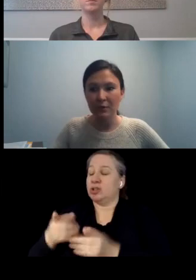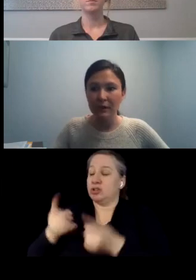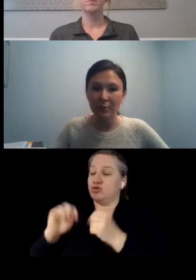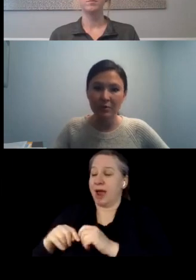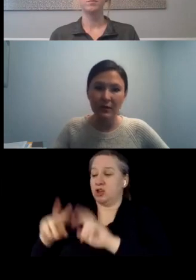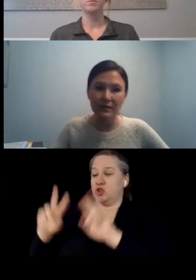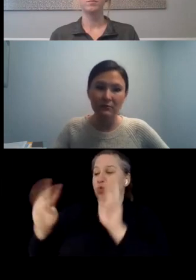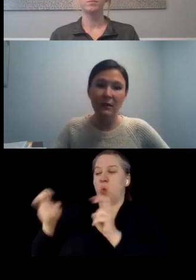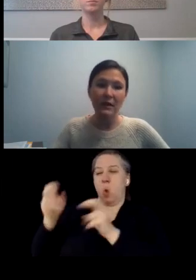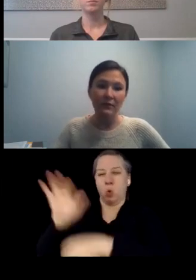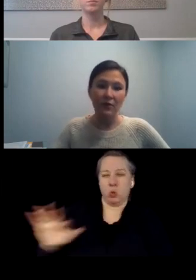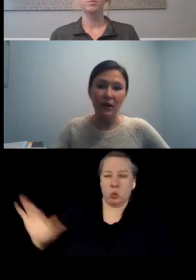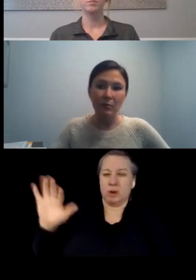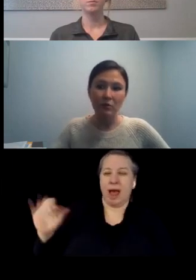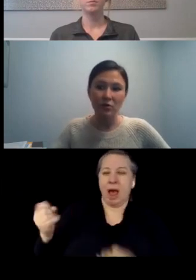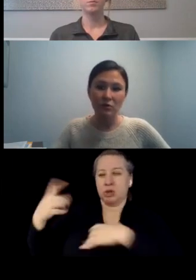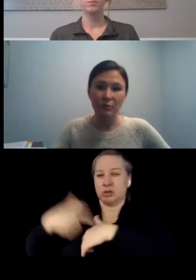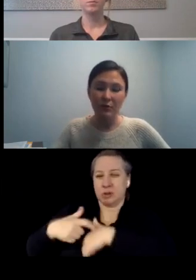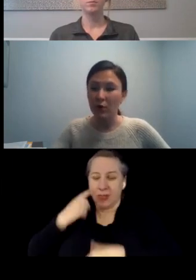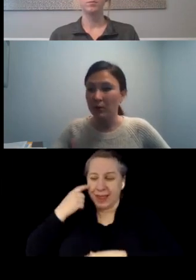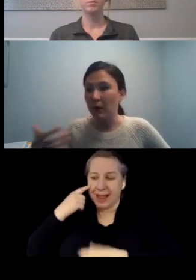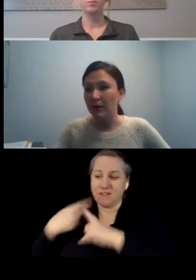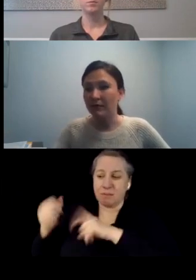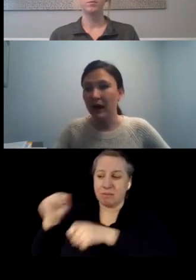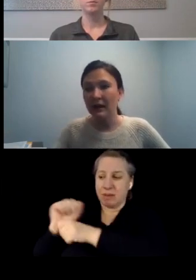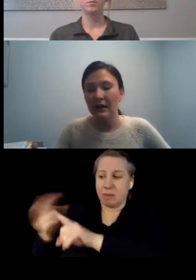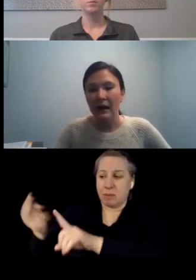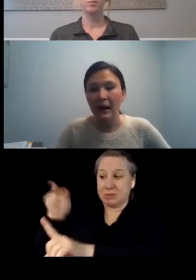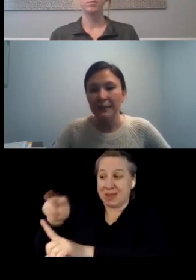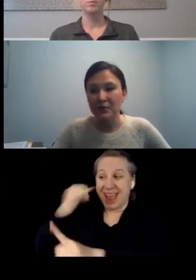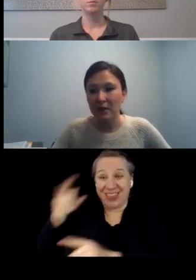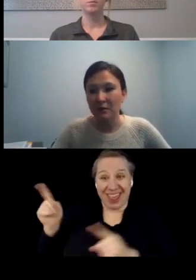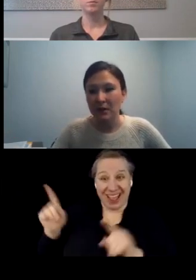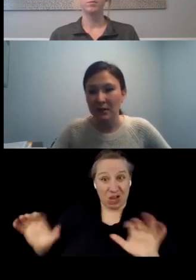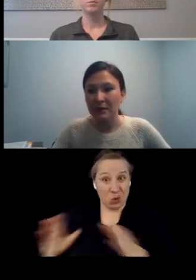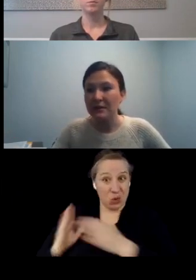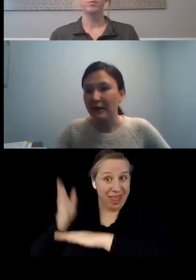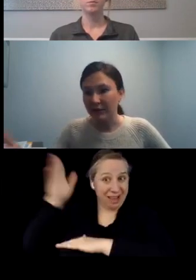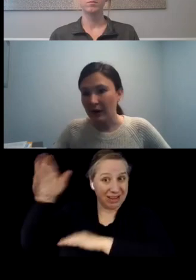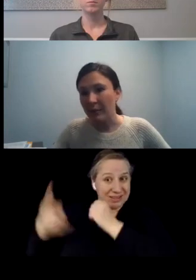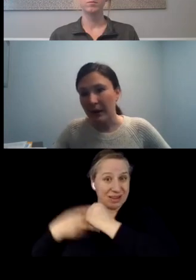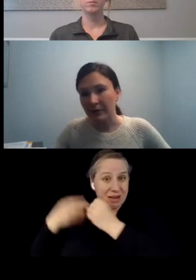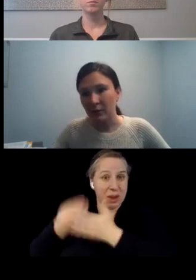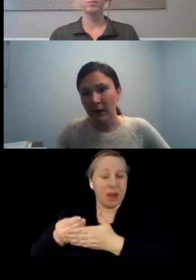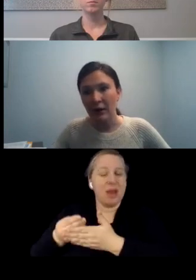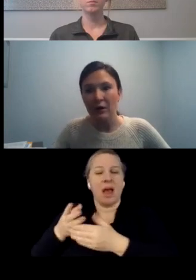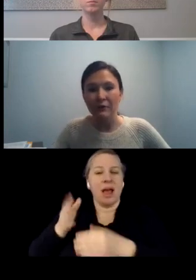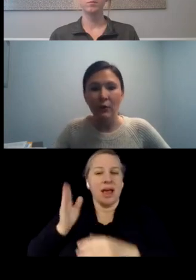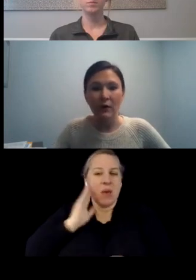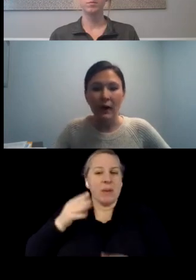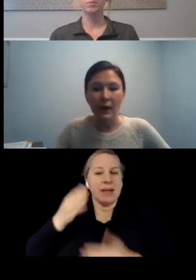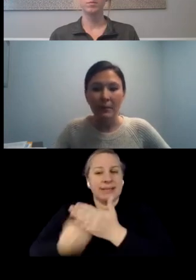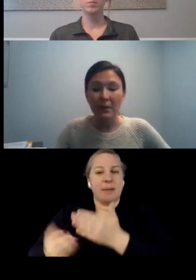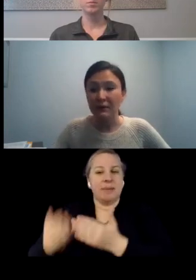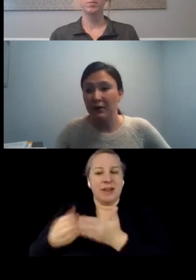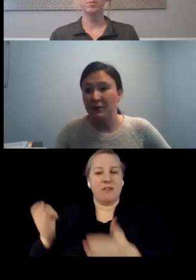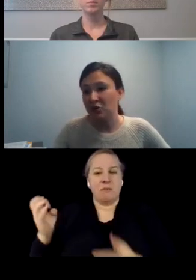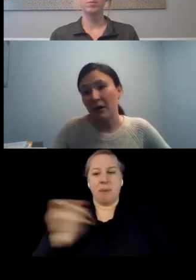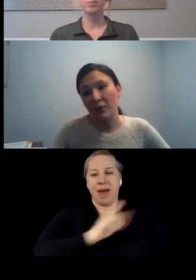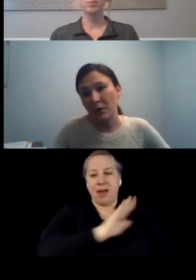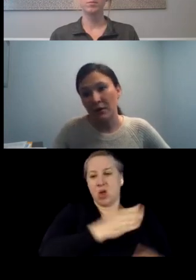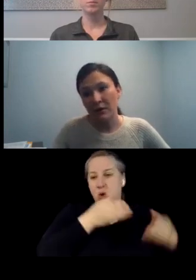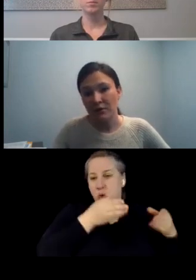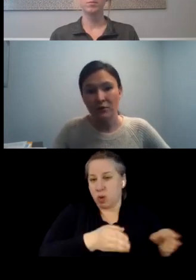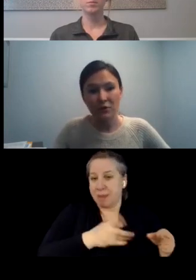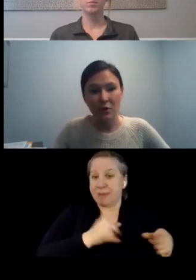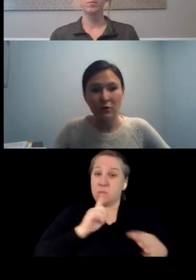take them from a labor perspective. If they're able to perform above that, there's going to be some incentive coming back their way for being very